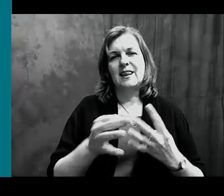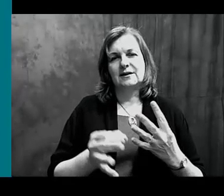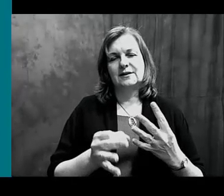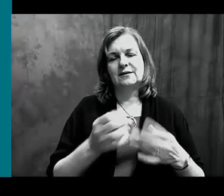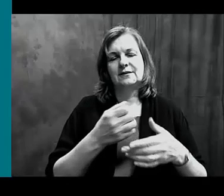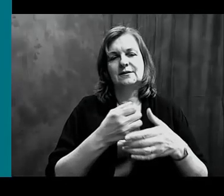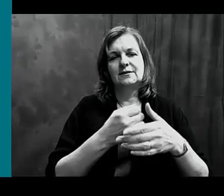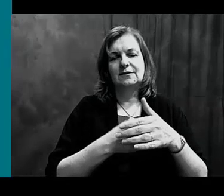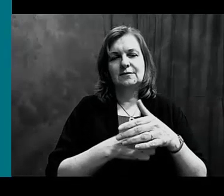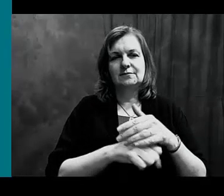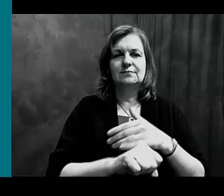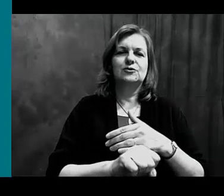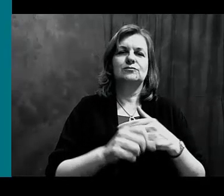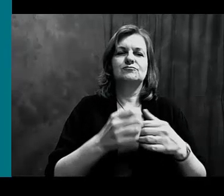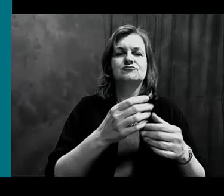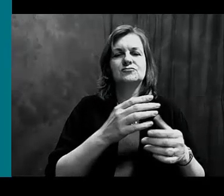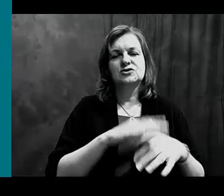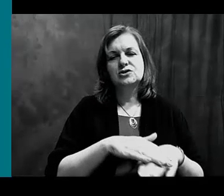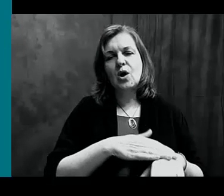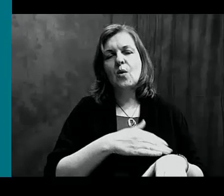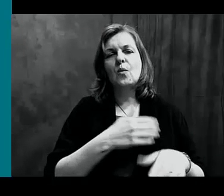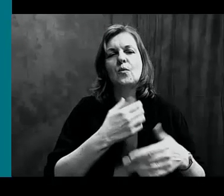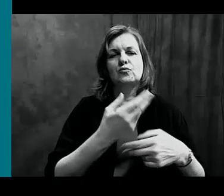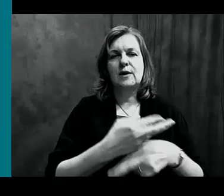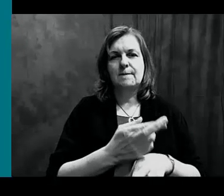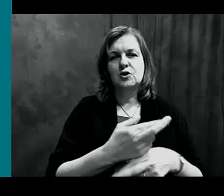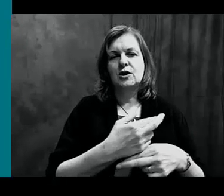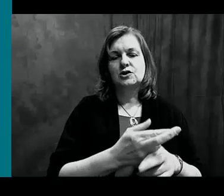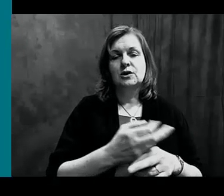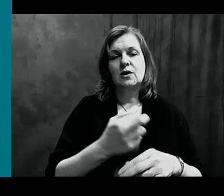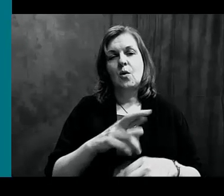K selected species tend to be slow reproduction